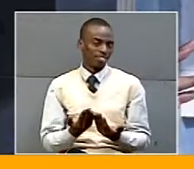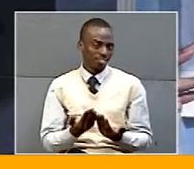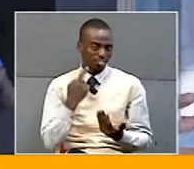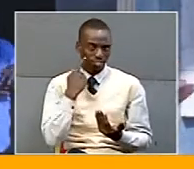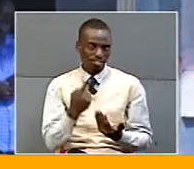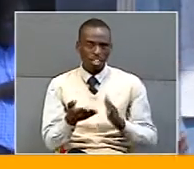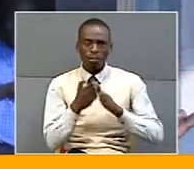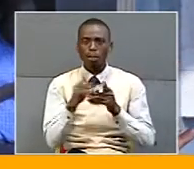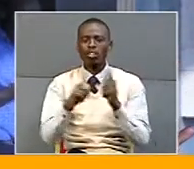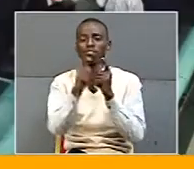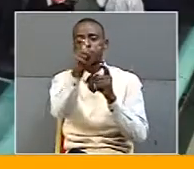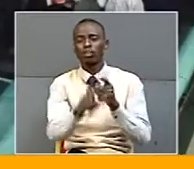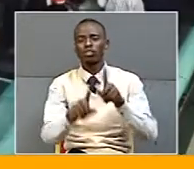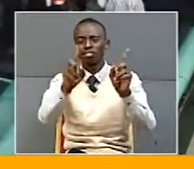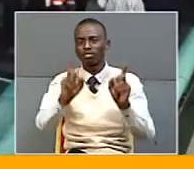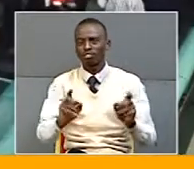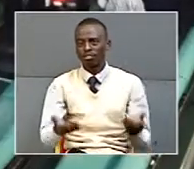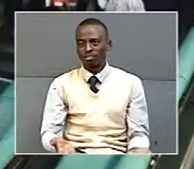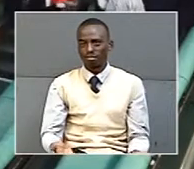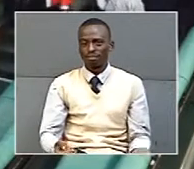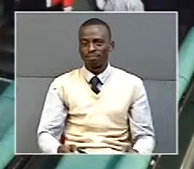does she become a different person?